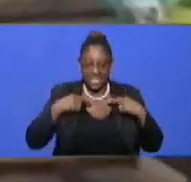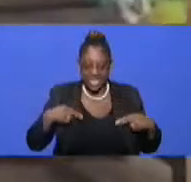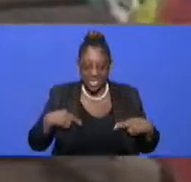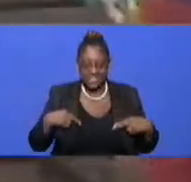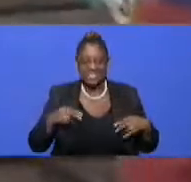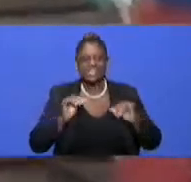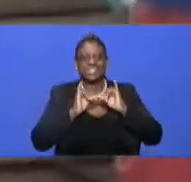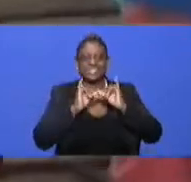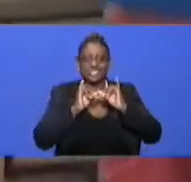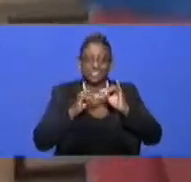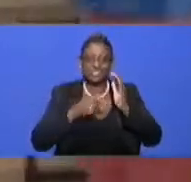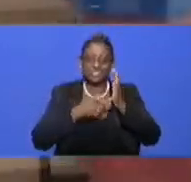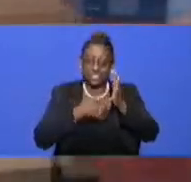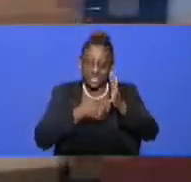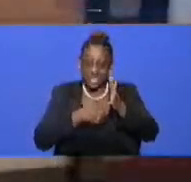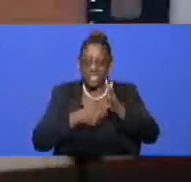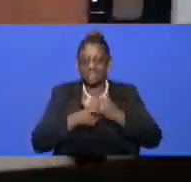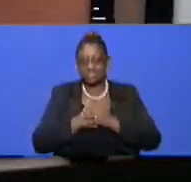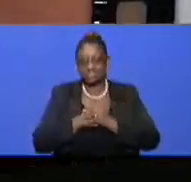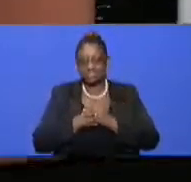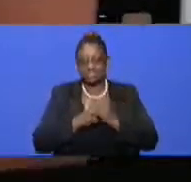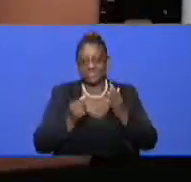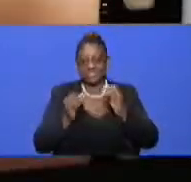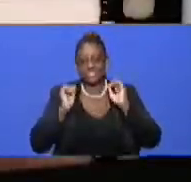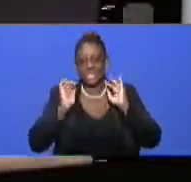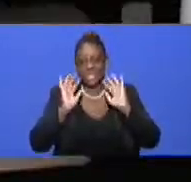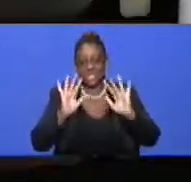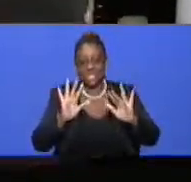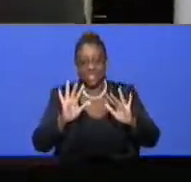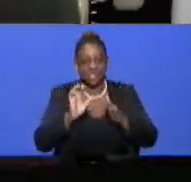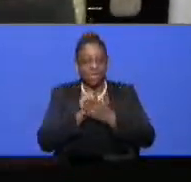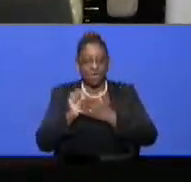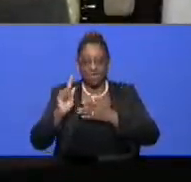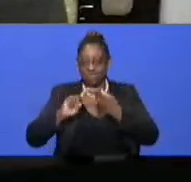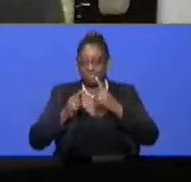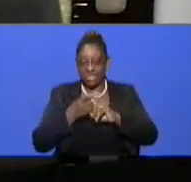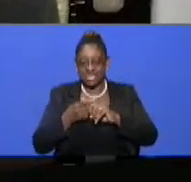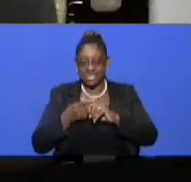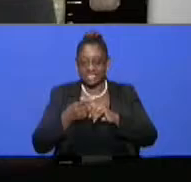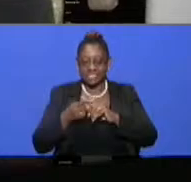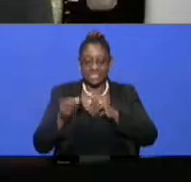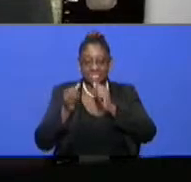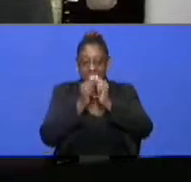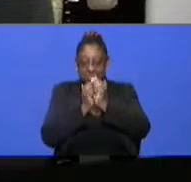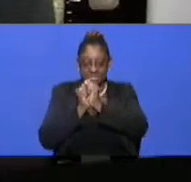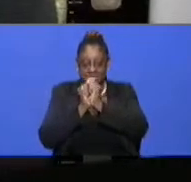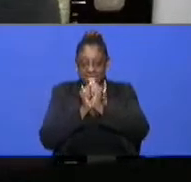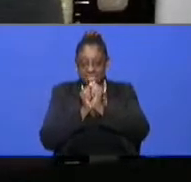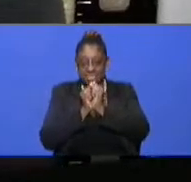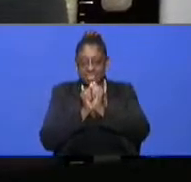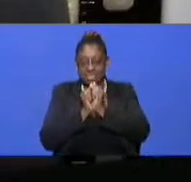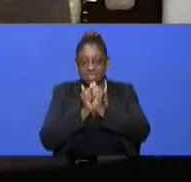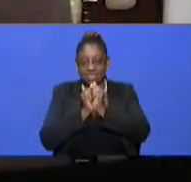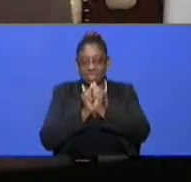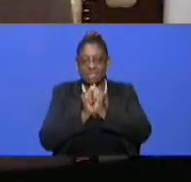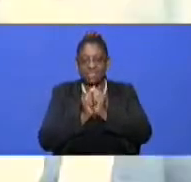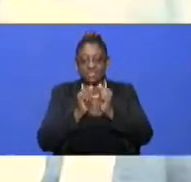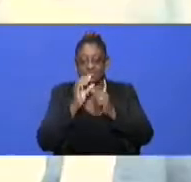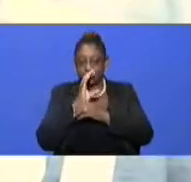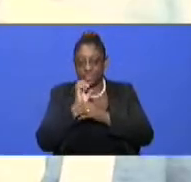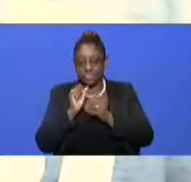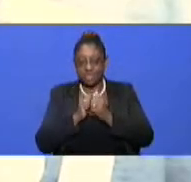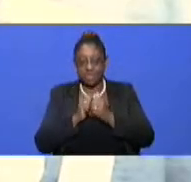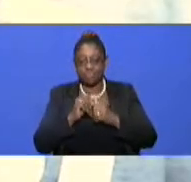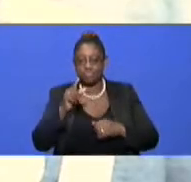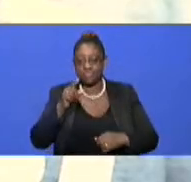resilience continued to shine through. Family members, friends, and colleagues all gathering to be by her side, including Jones.